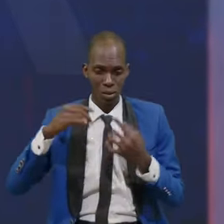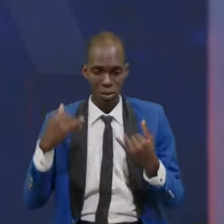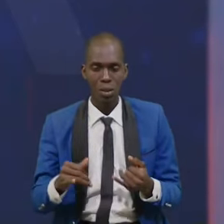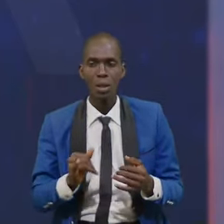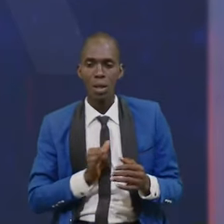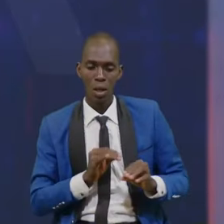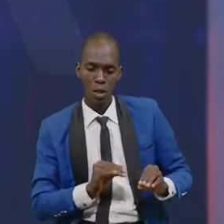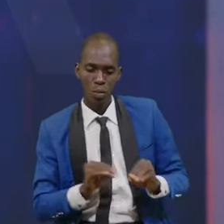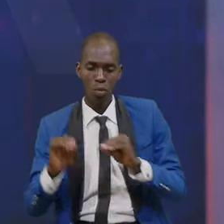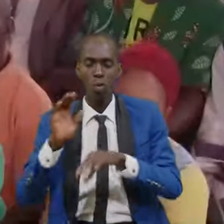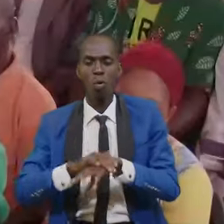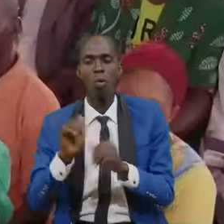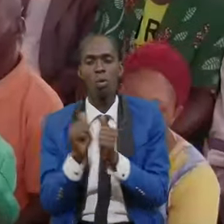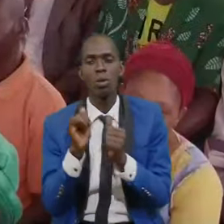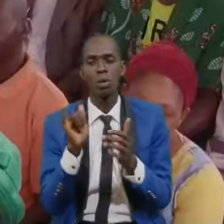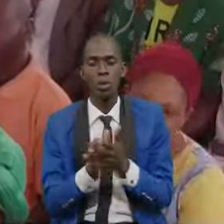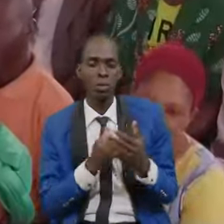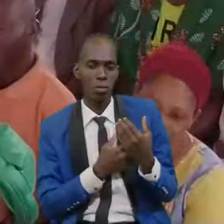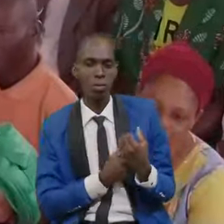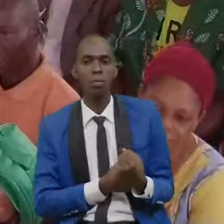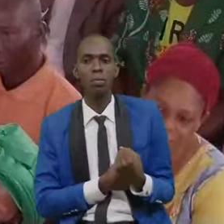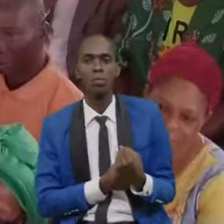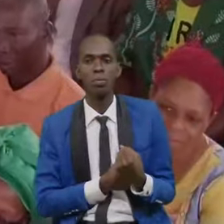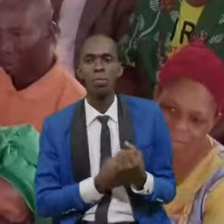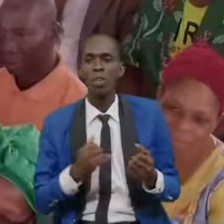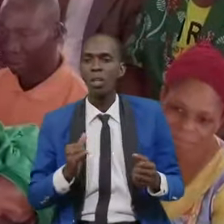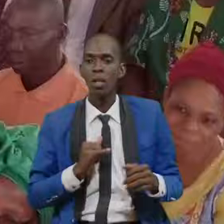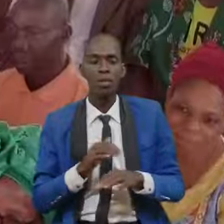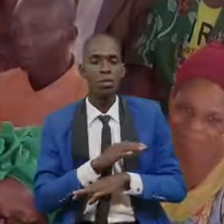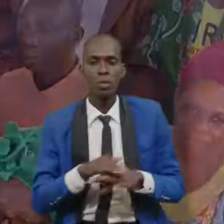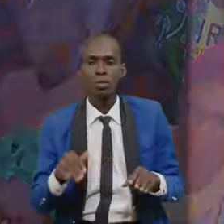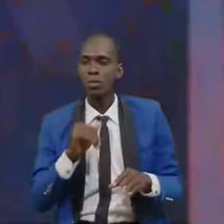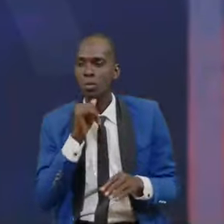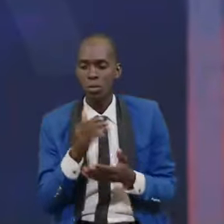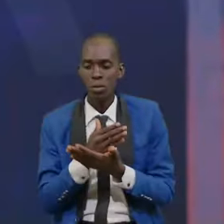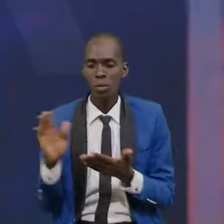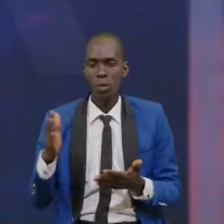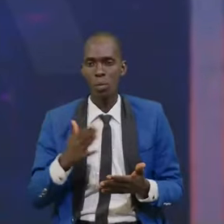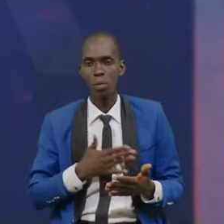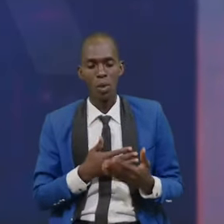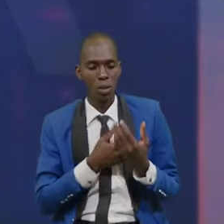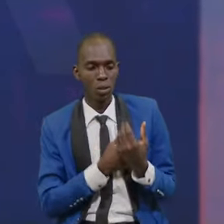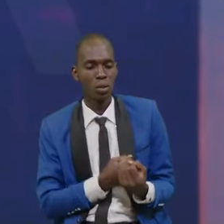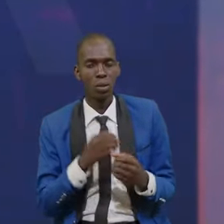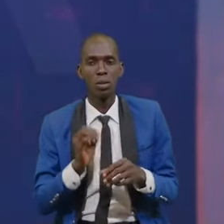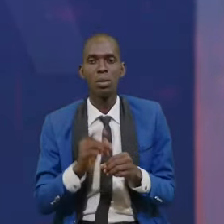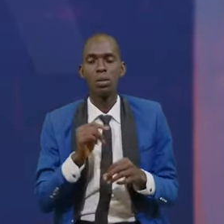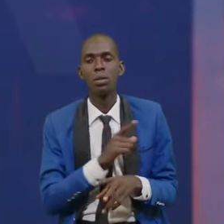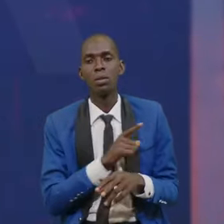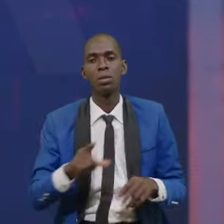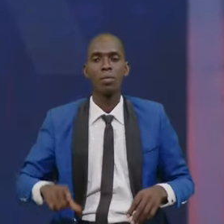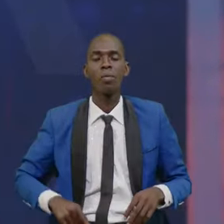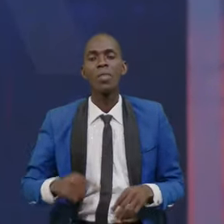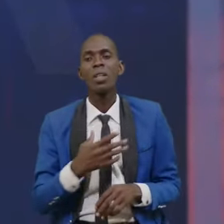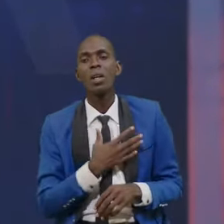on that confidence. I do not cast away my confidence in the Lord, and